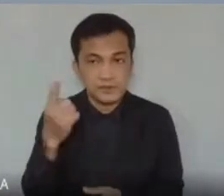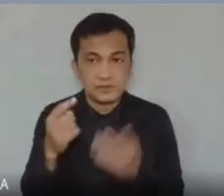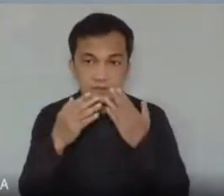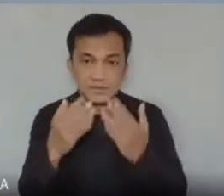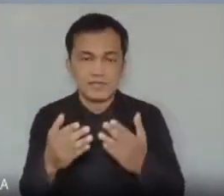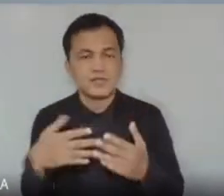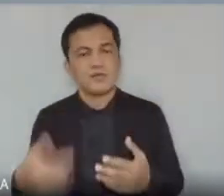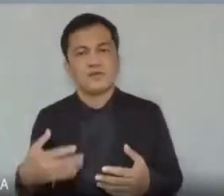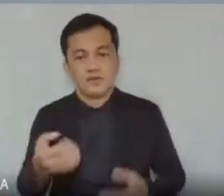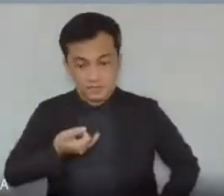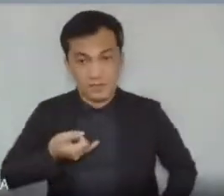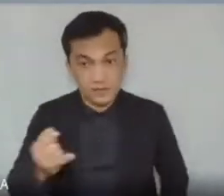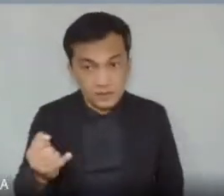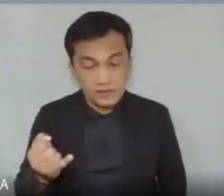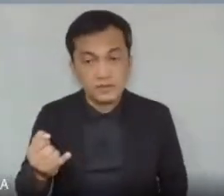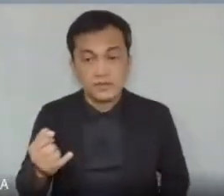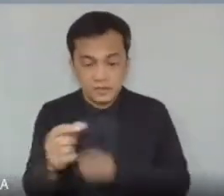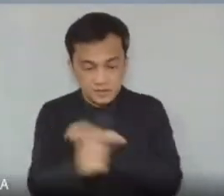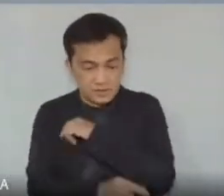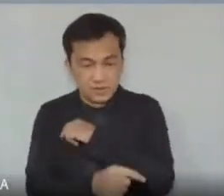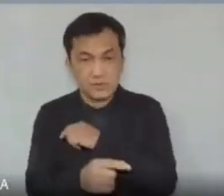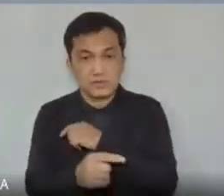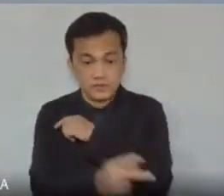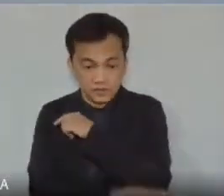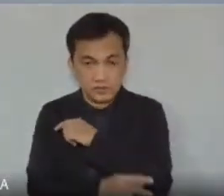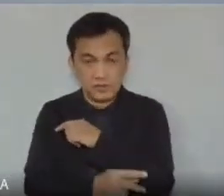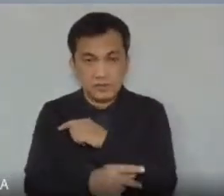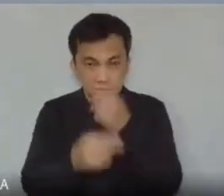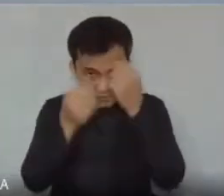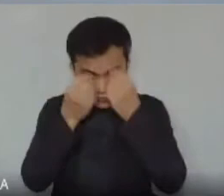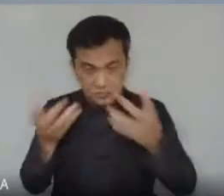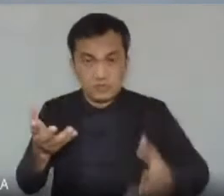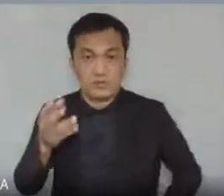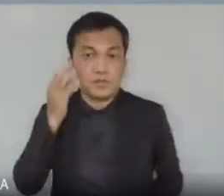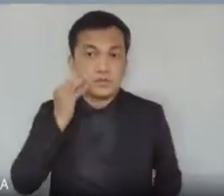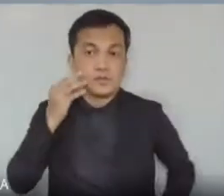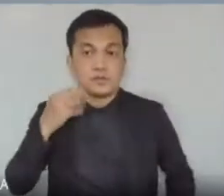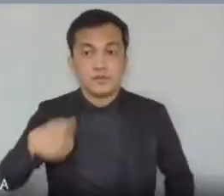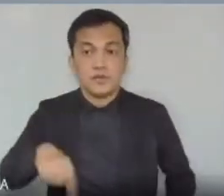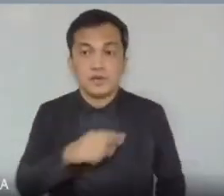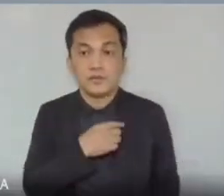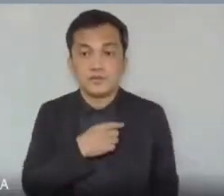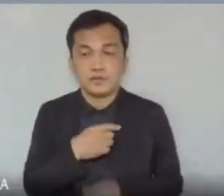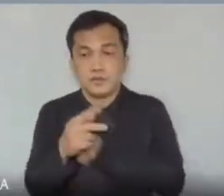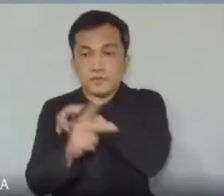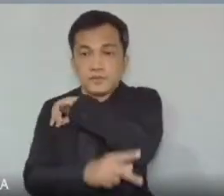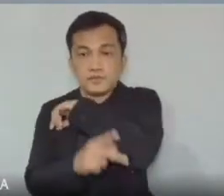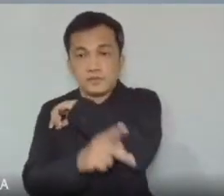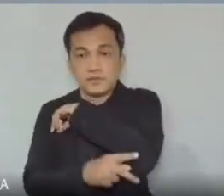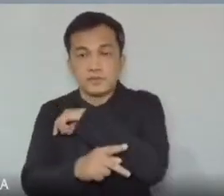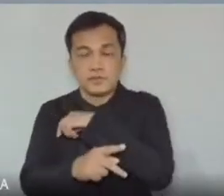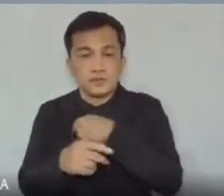telemedicine. Good afternoon also to the partners of this eCongress, Department of Health, USEC